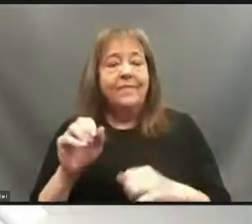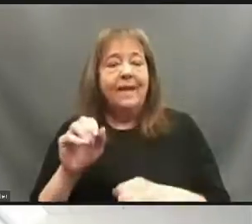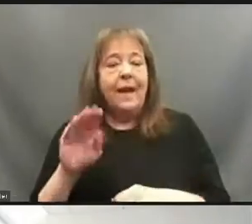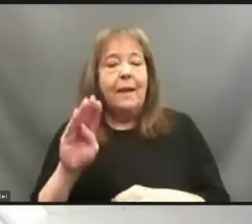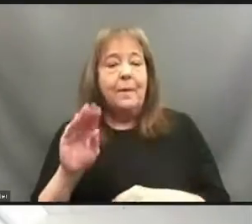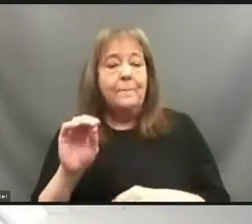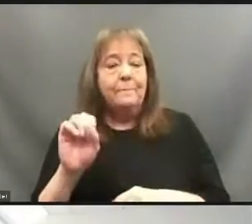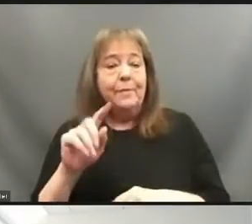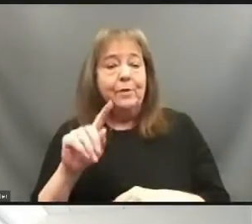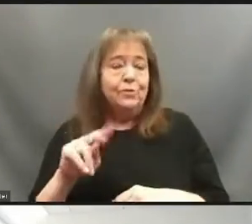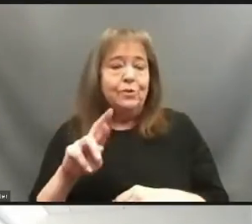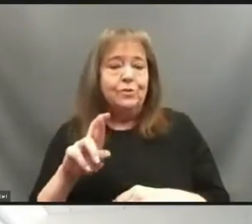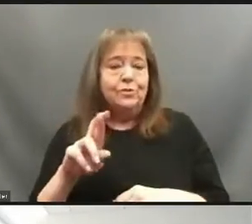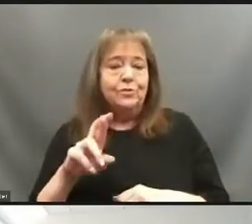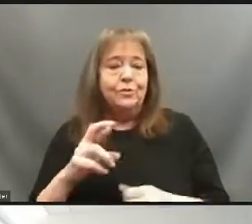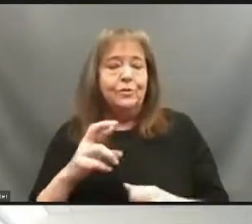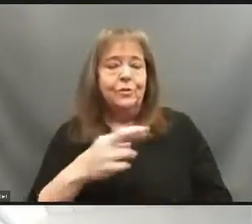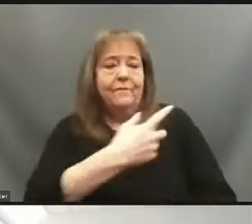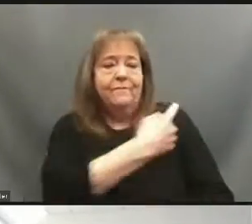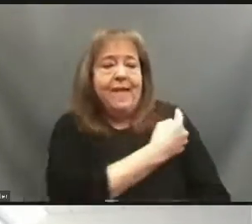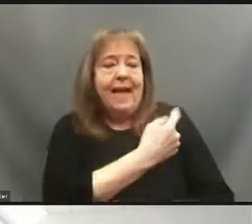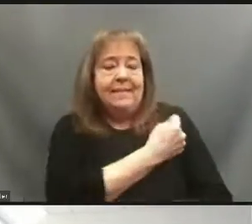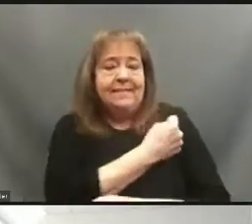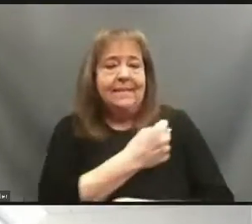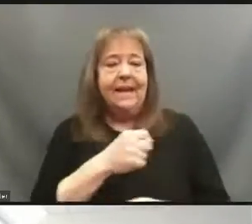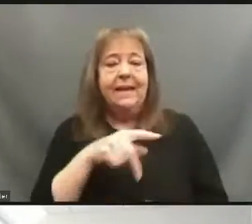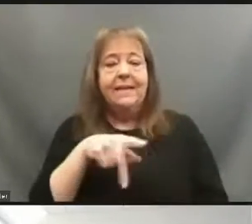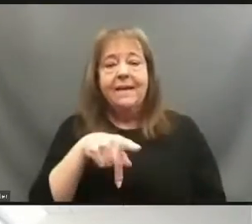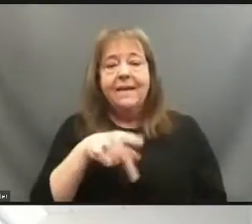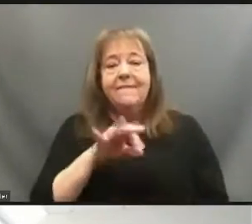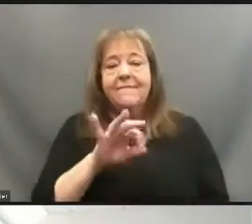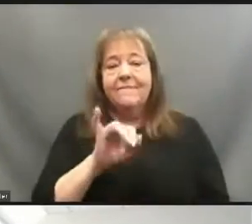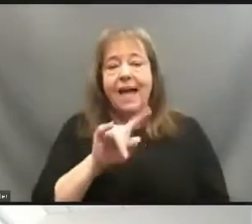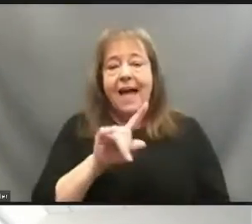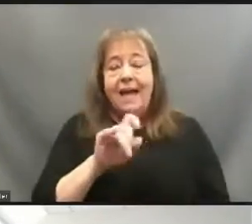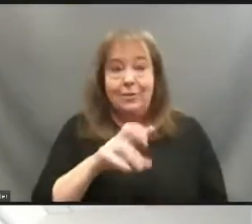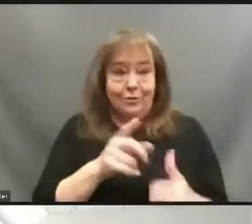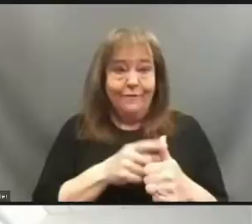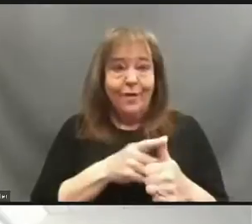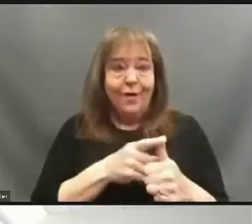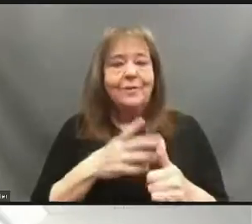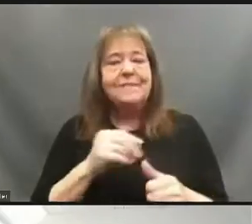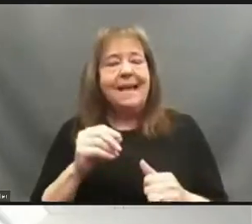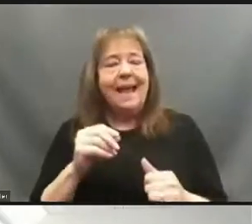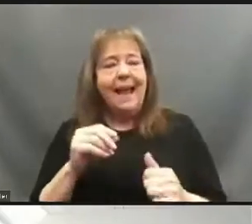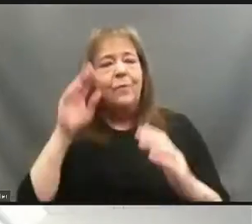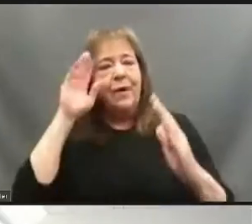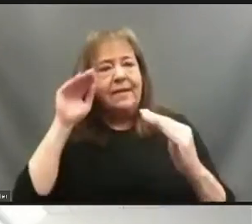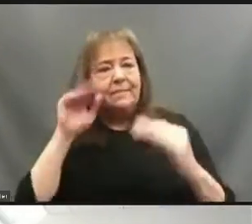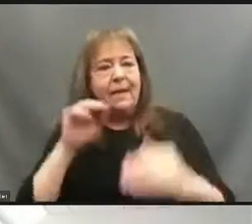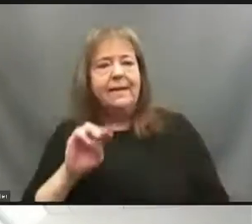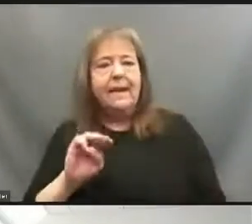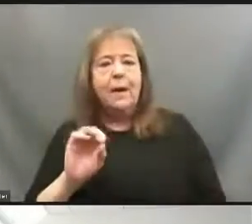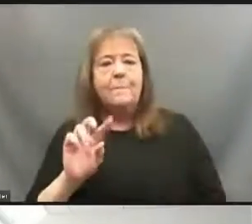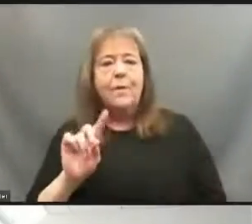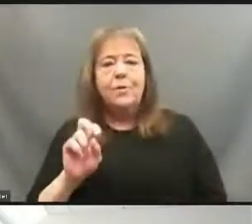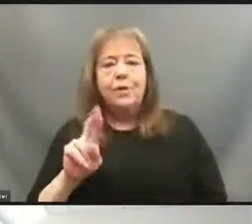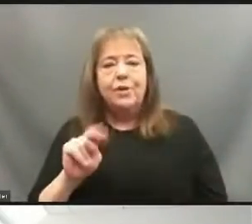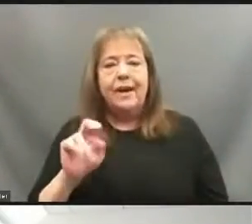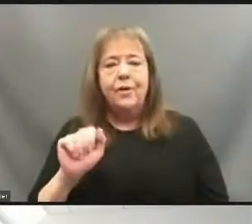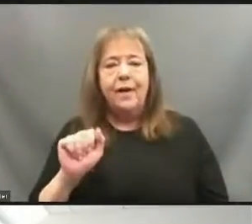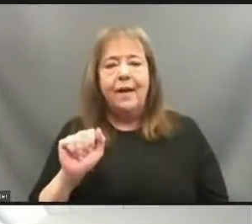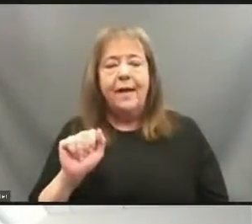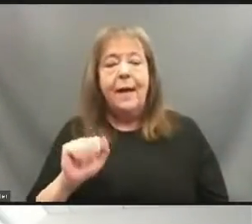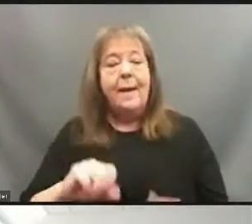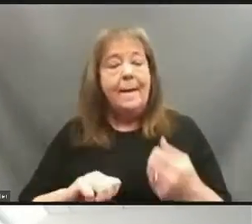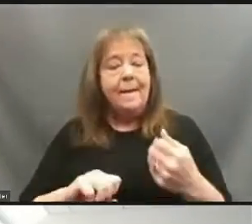for Pfizer, which came out first, and the impending approval thoroughly for Moderna boosters, I want to